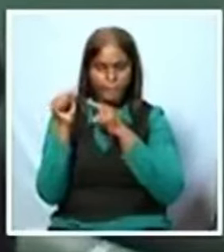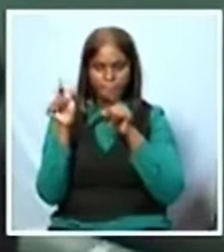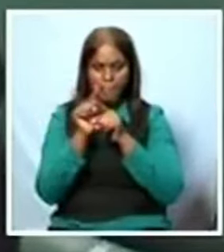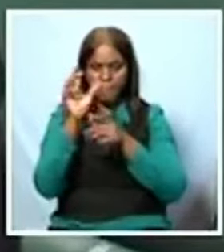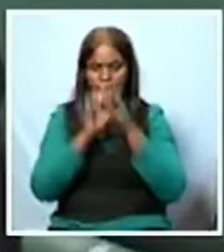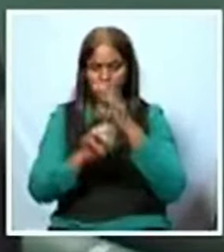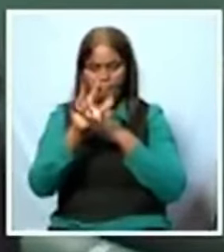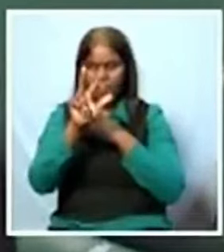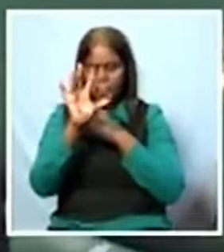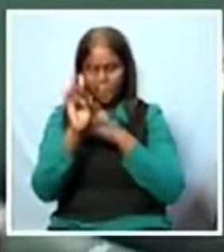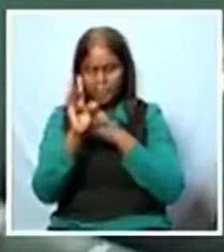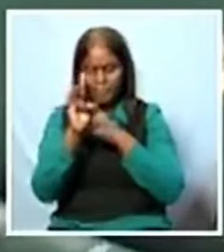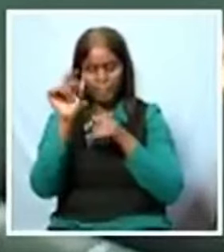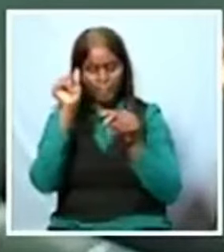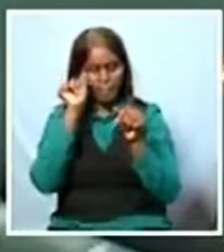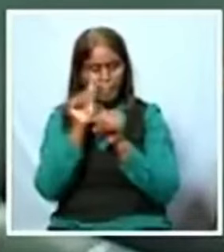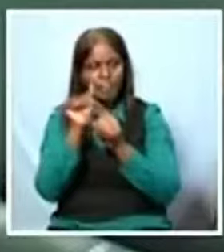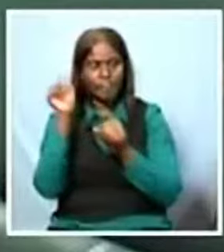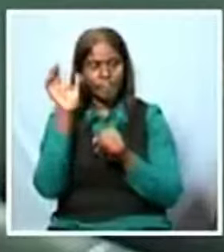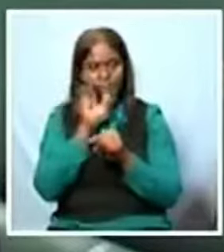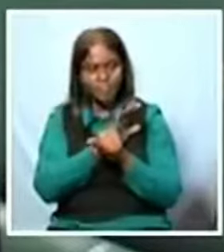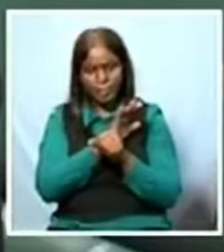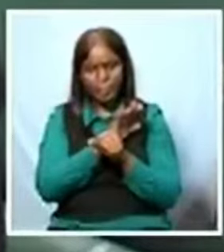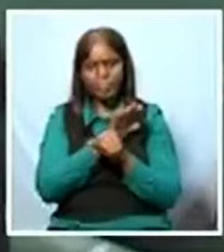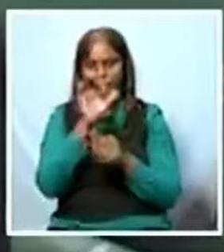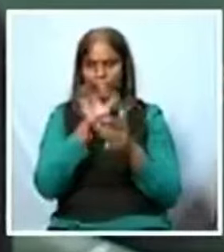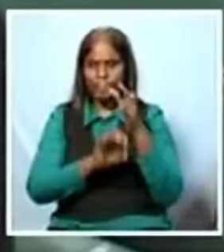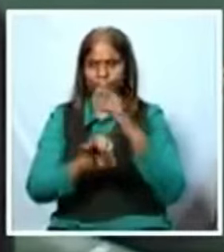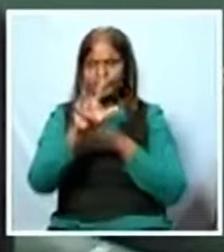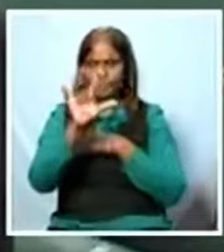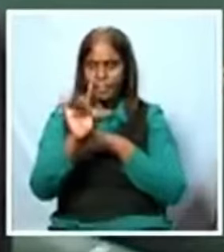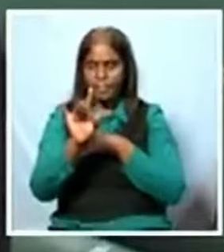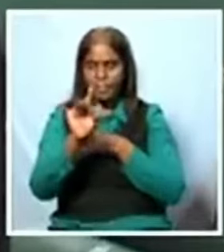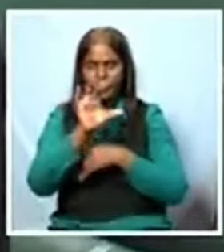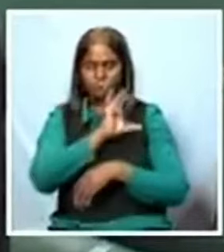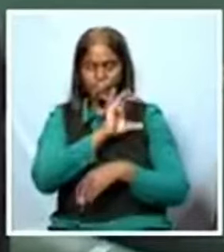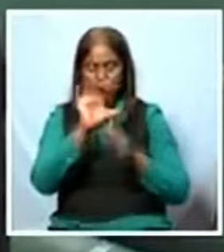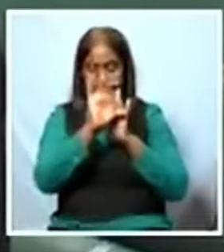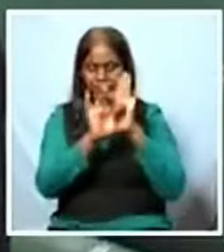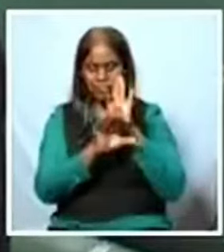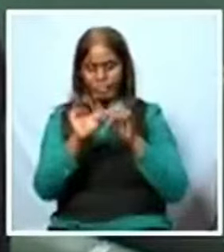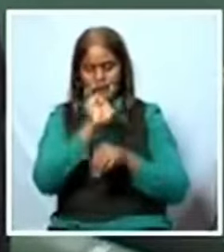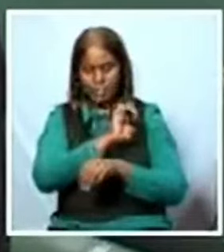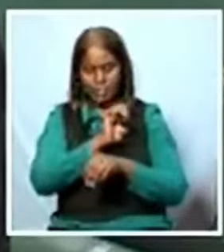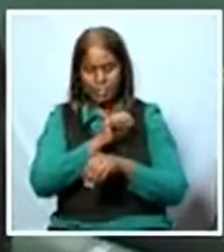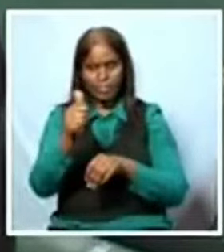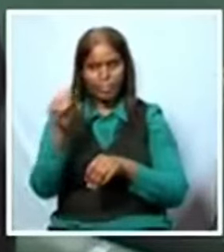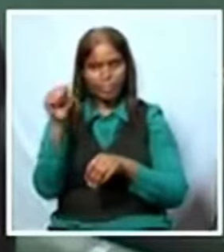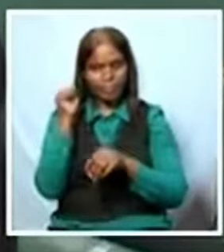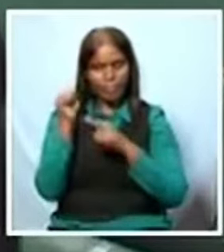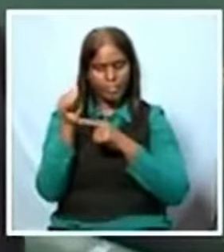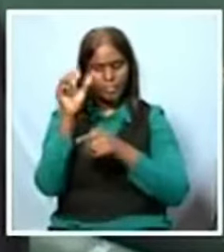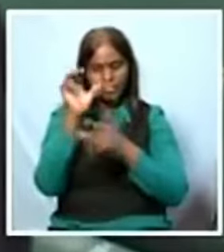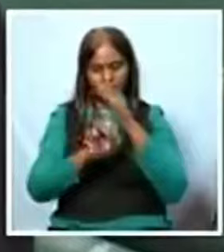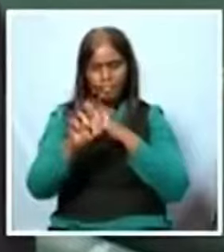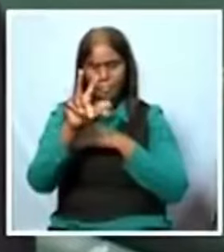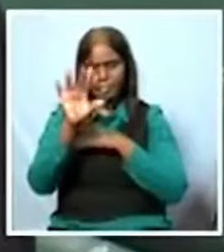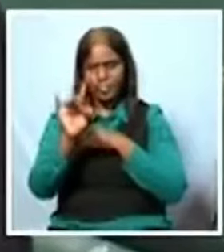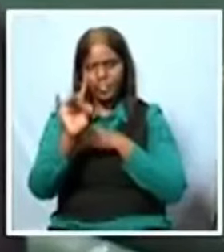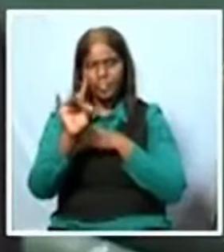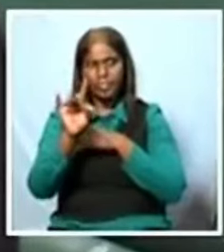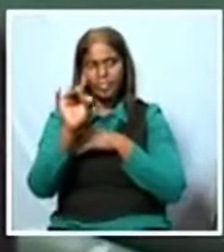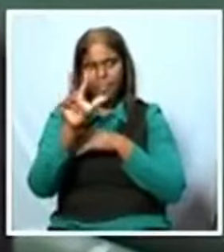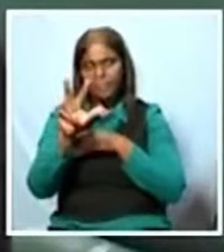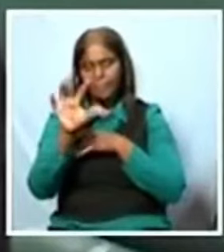Clause 37 is agreed to. Clause 38, code of ethics. Any debate, any objection? Clause 38 is agreed to.